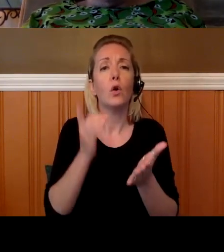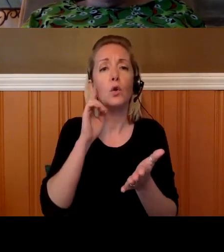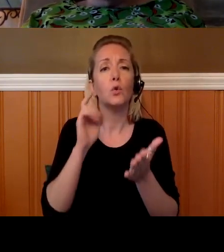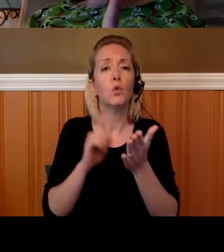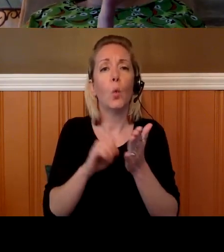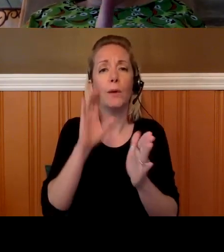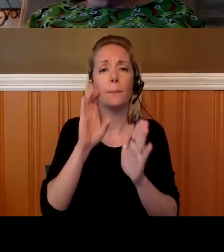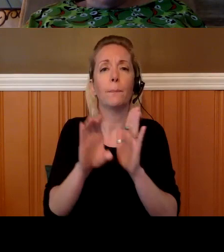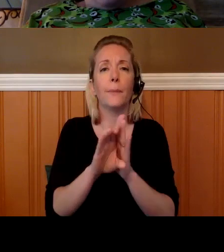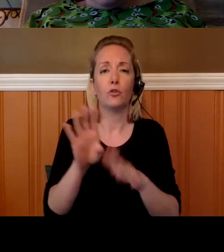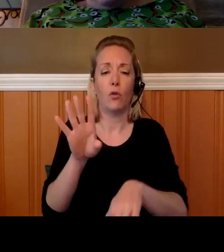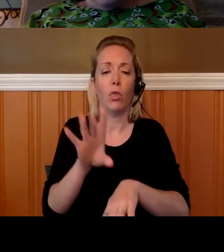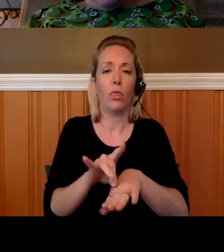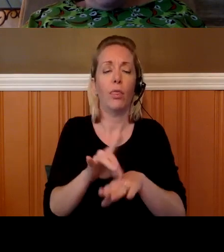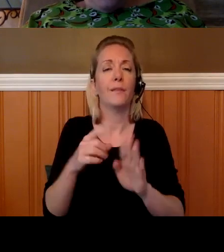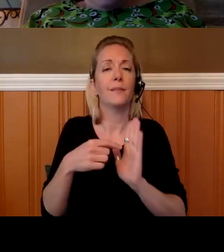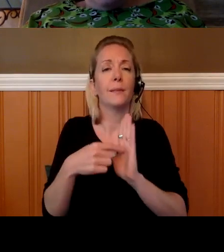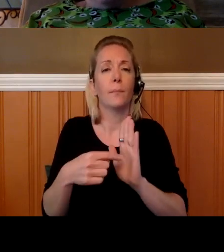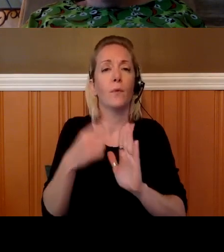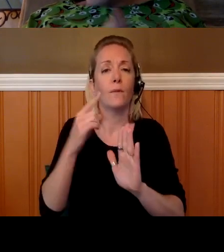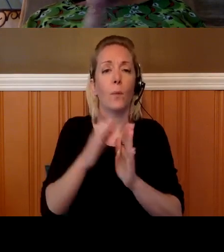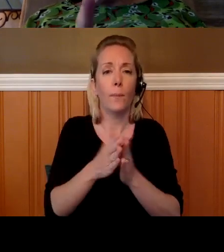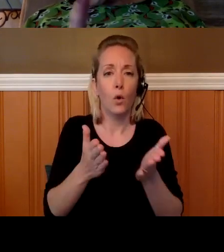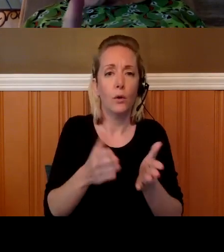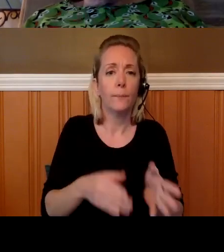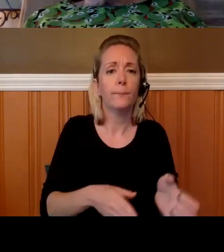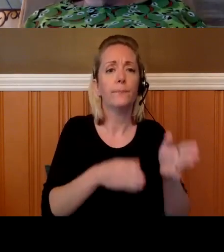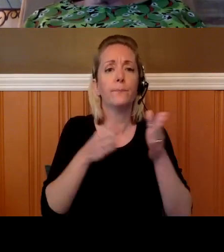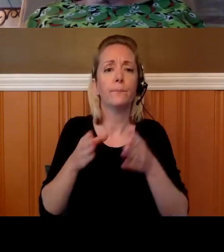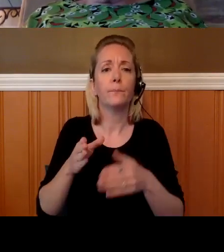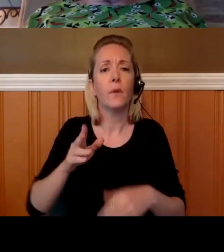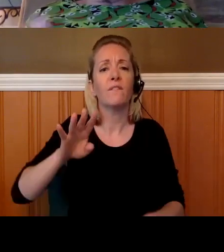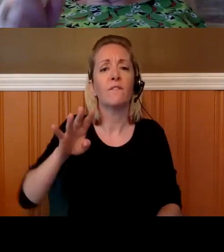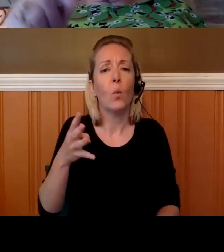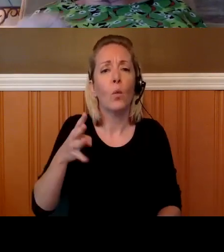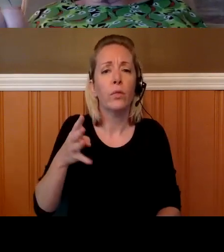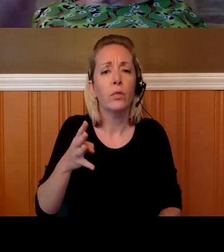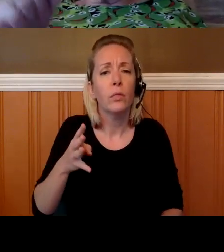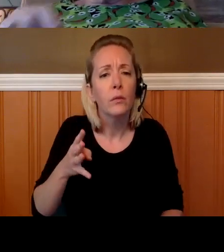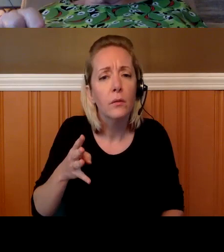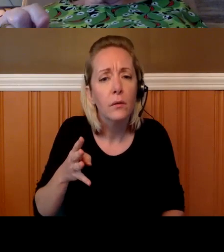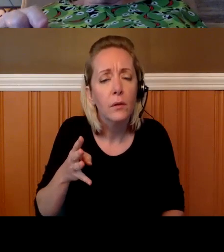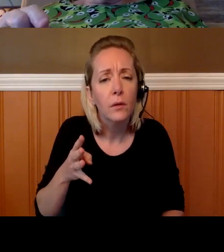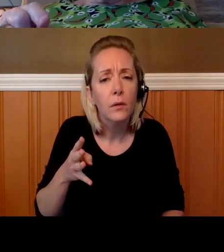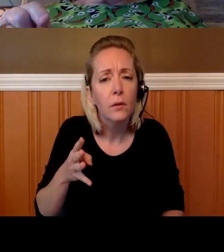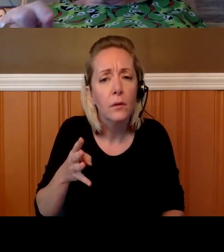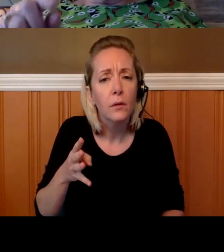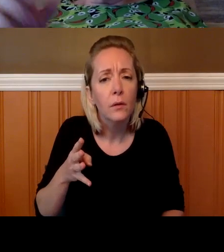another actual object. Then that next object, it's a photo of